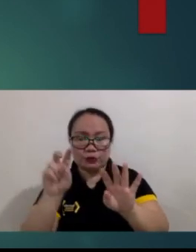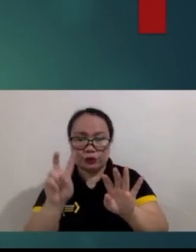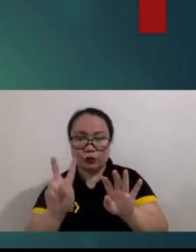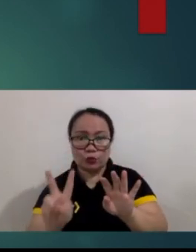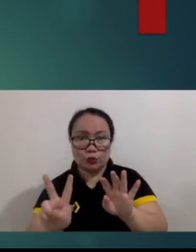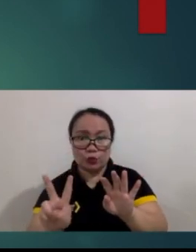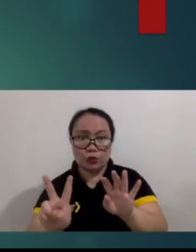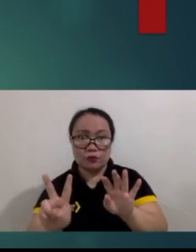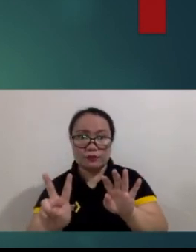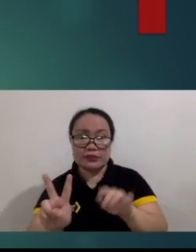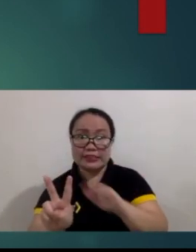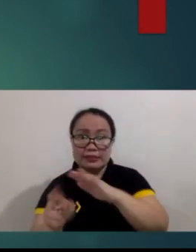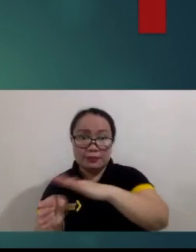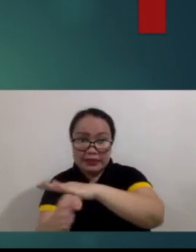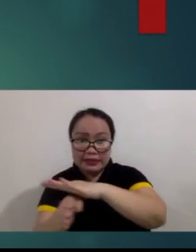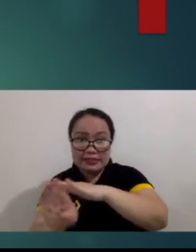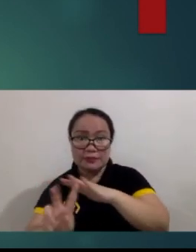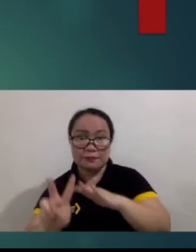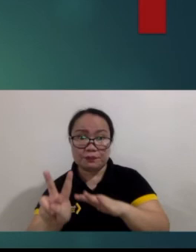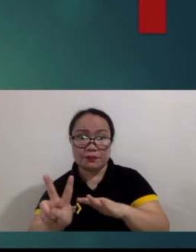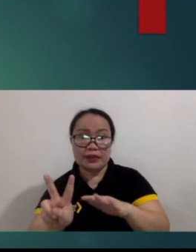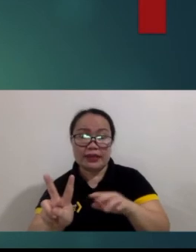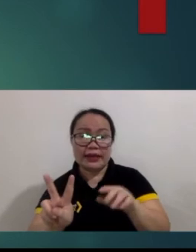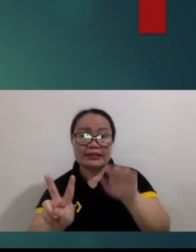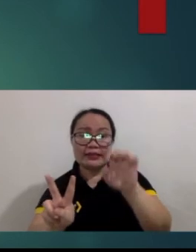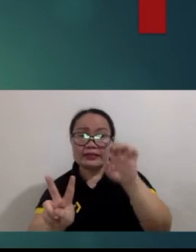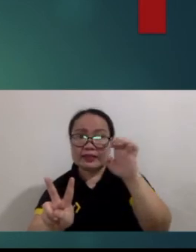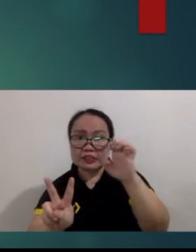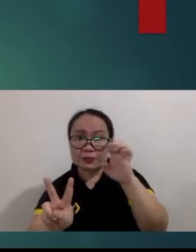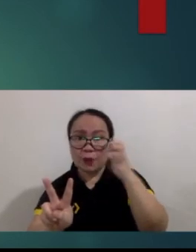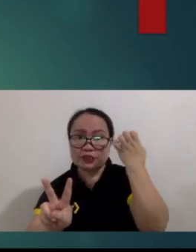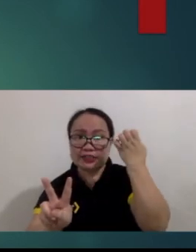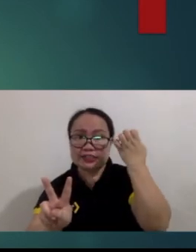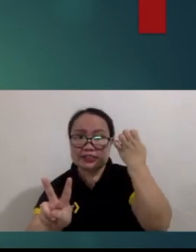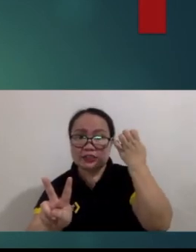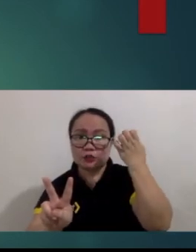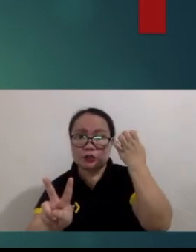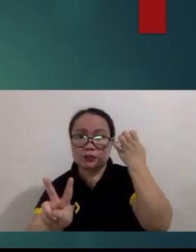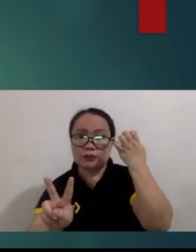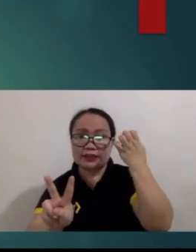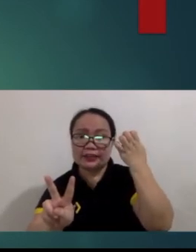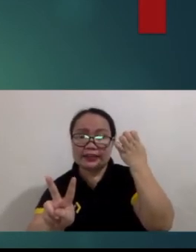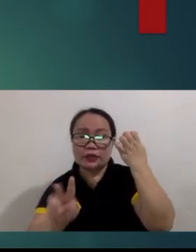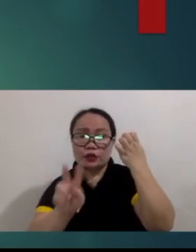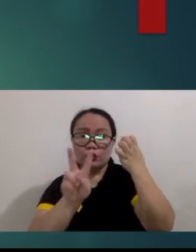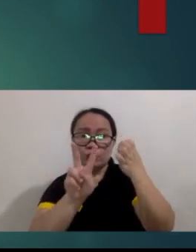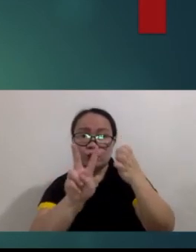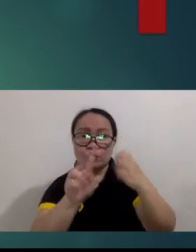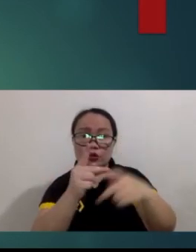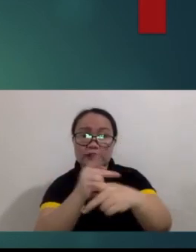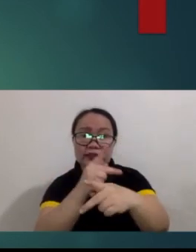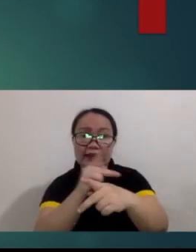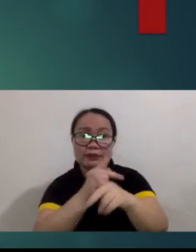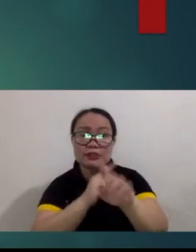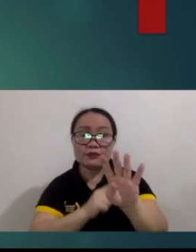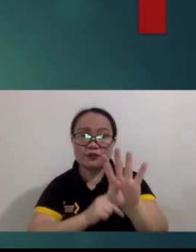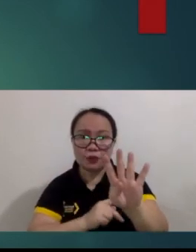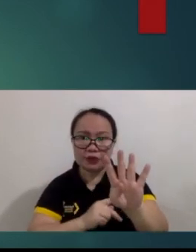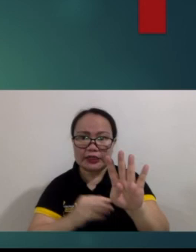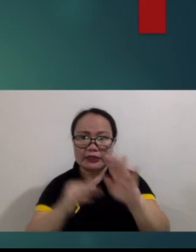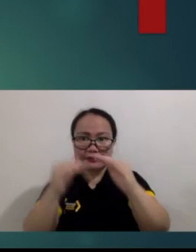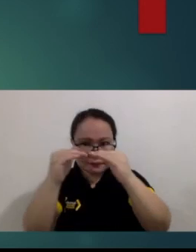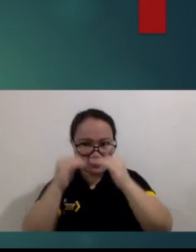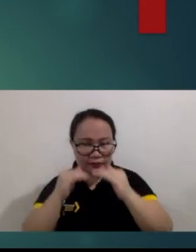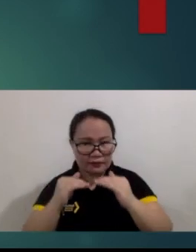So 2 is the base, and then the exponents, you multiply 2 times